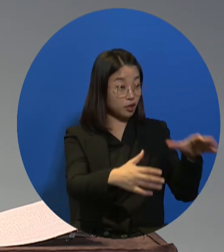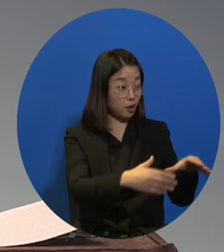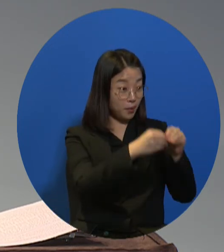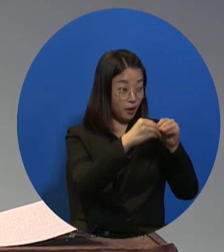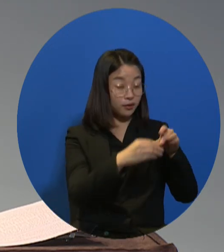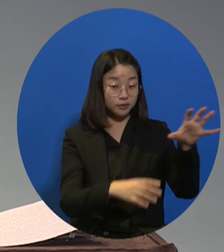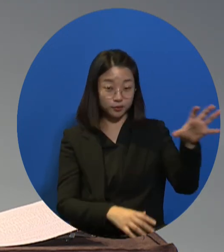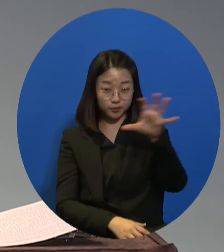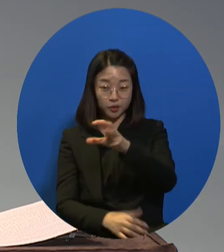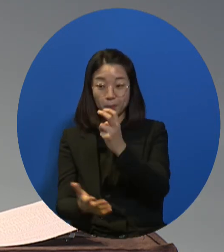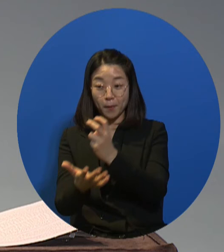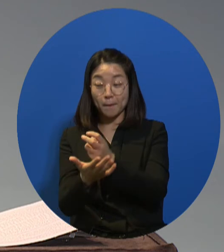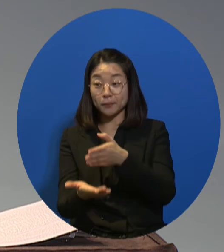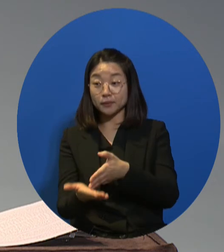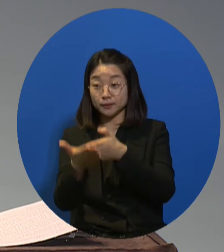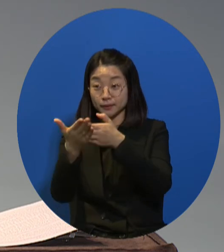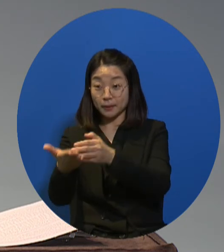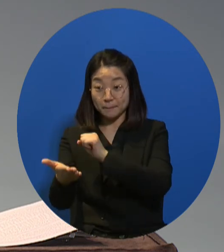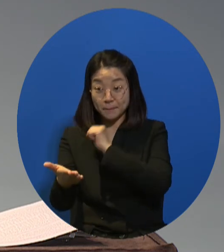Commission.